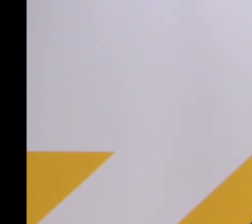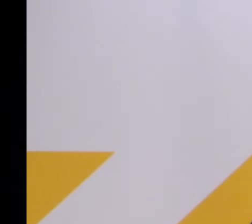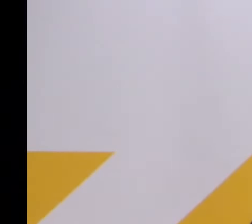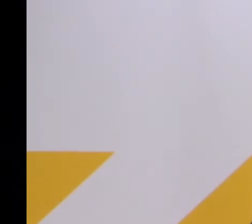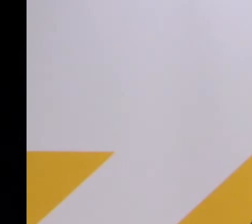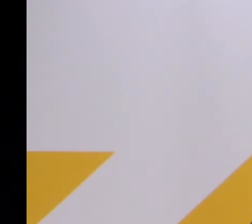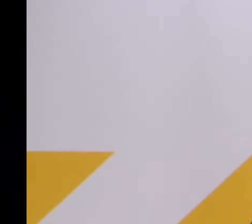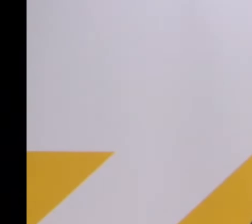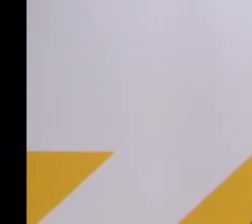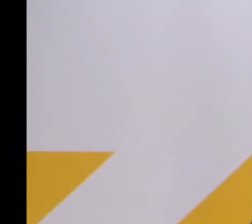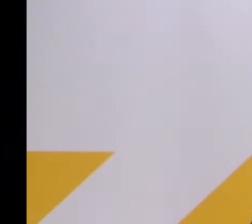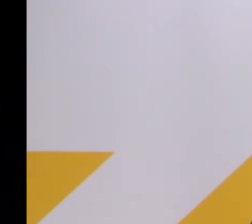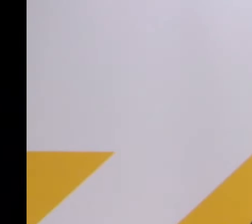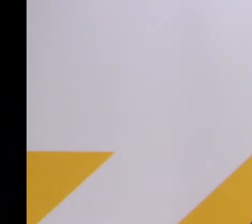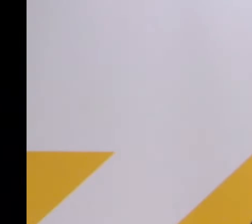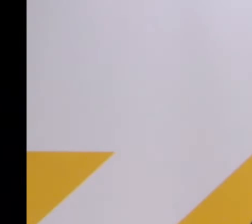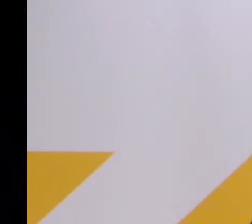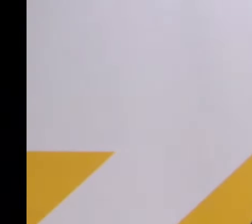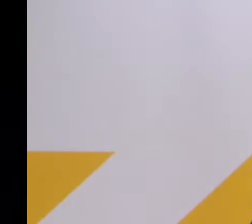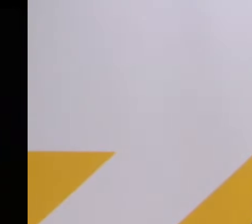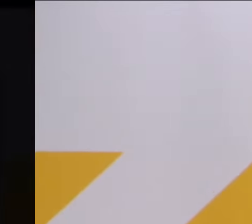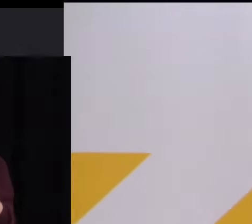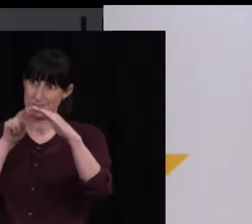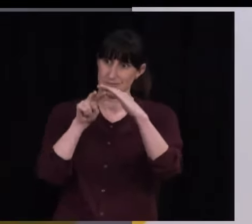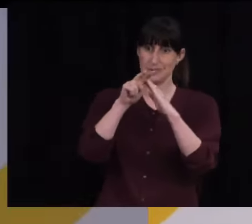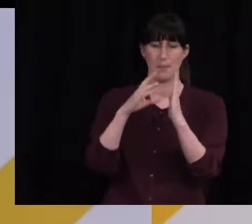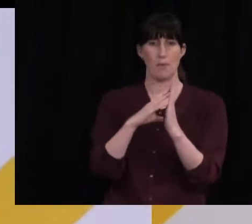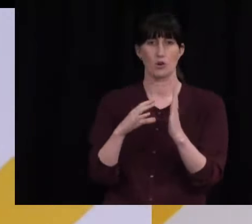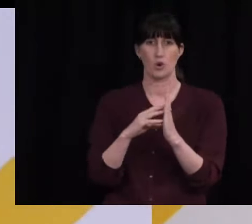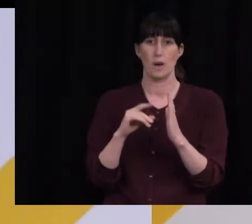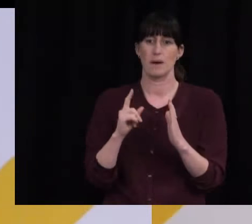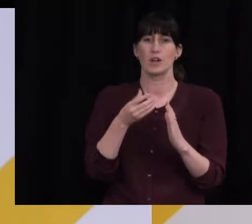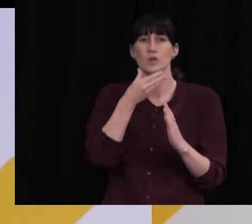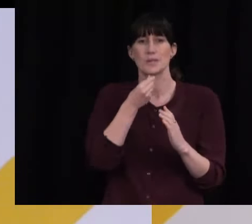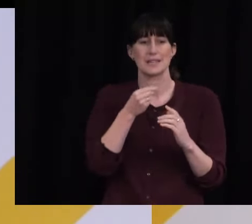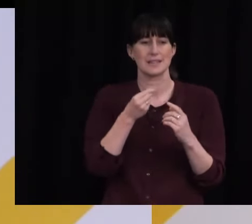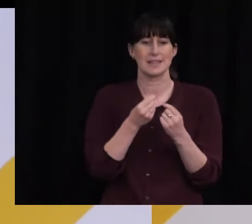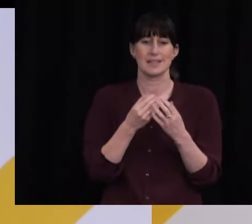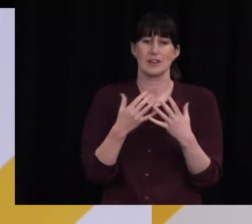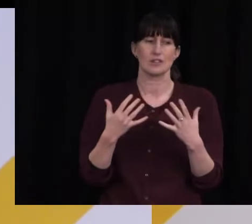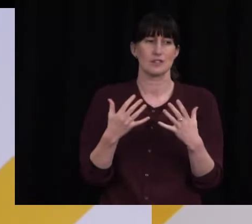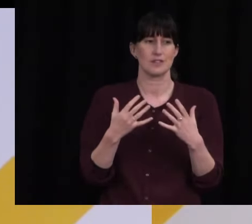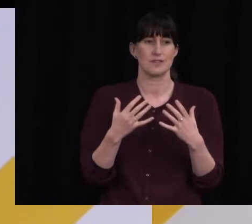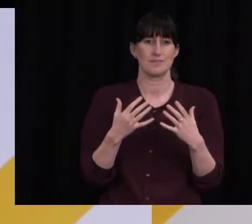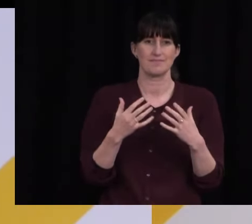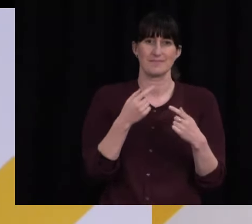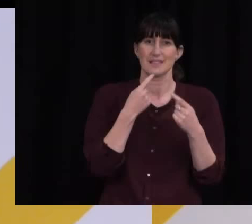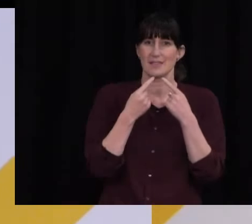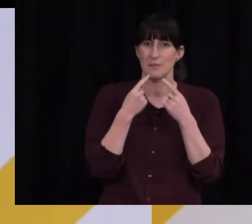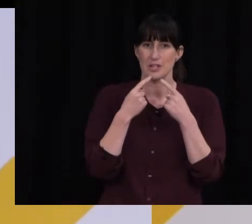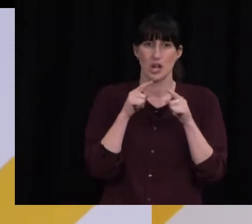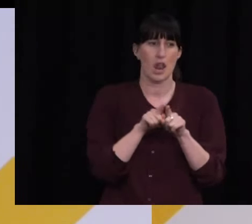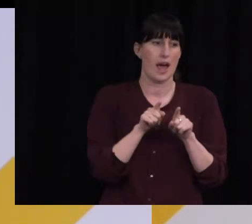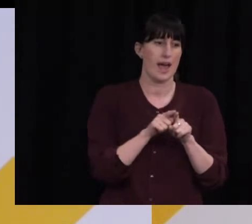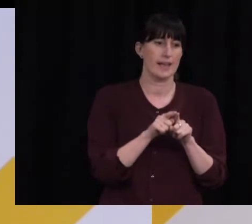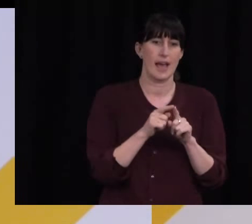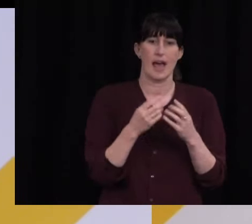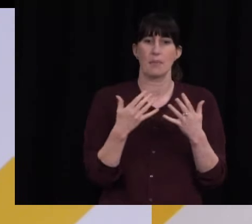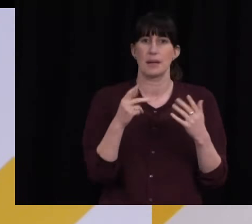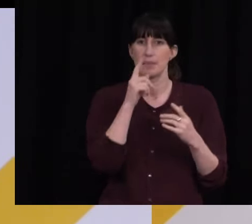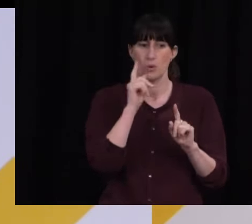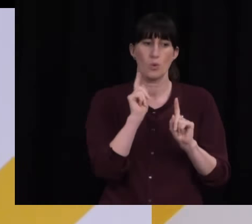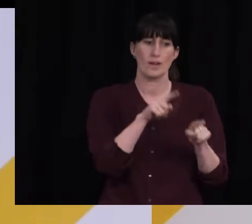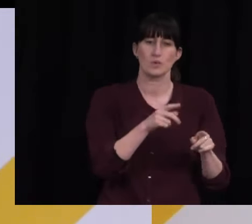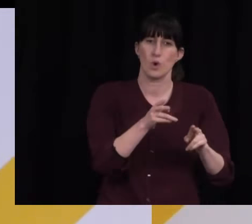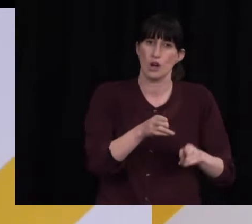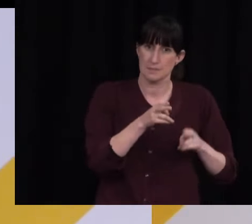but he's using a whole lot of different data points, including hospitalisations. And one of the comments he's made in the modelling is actually,